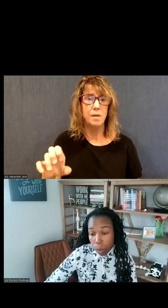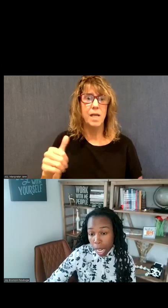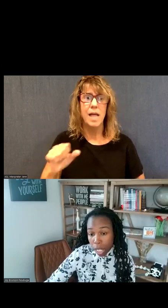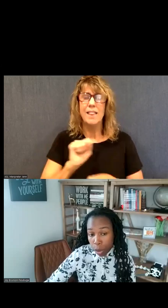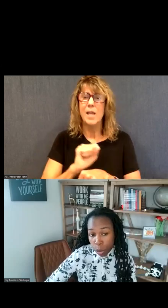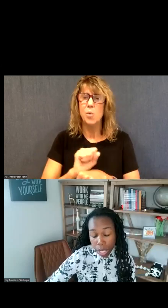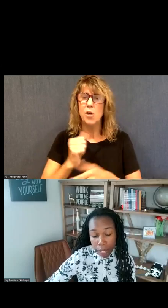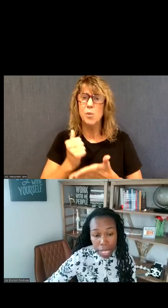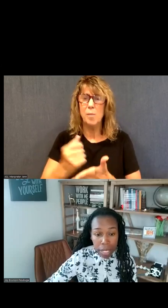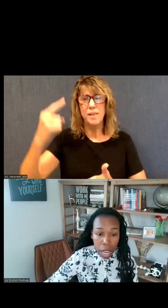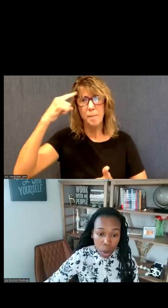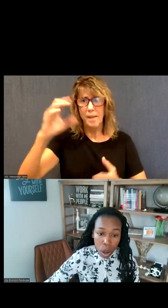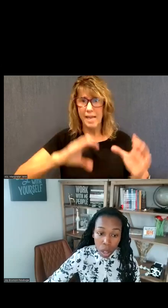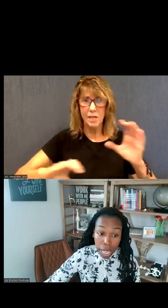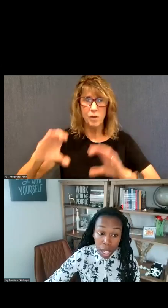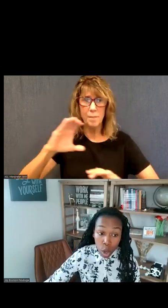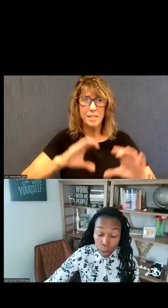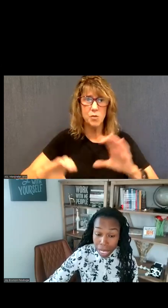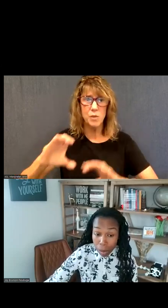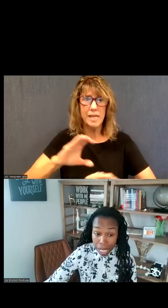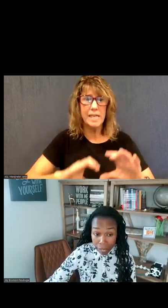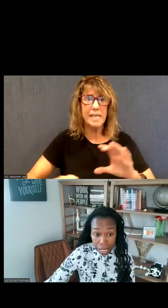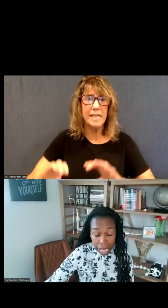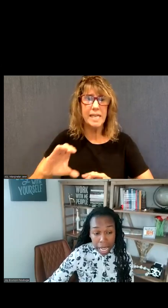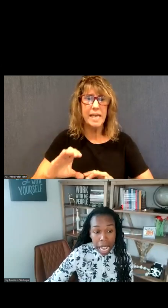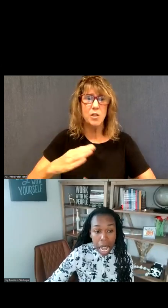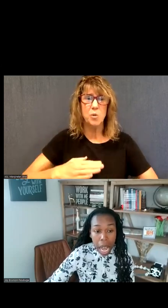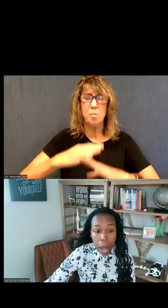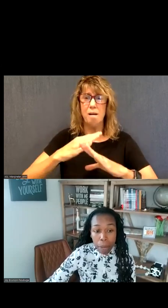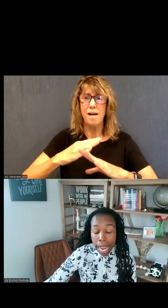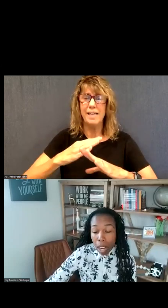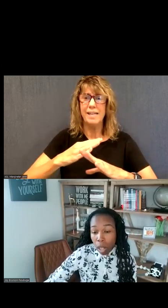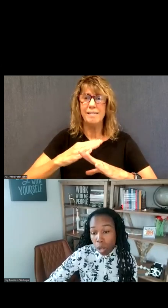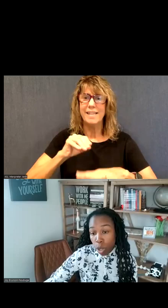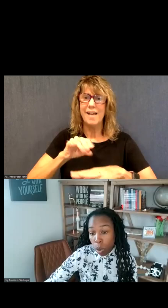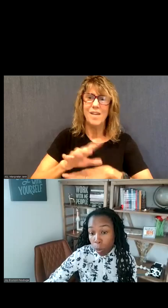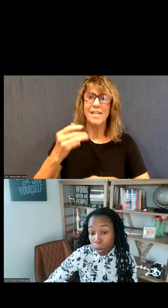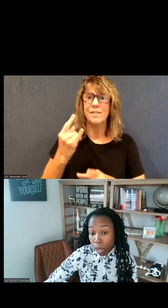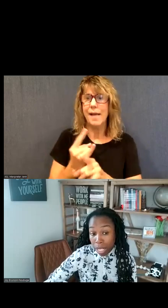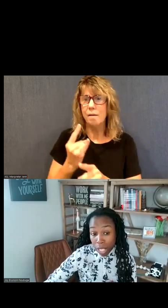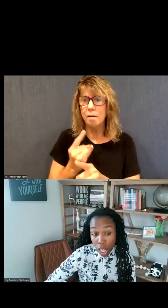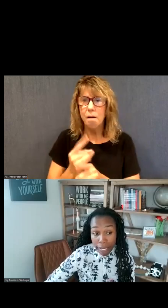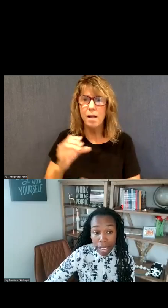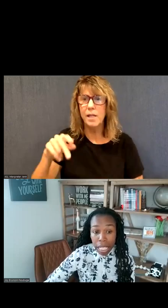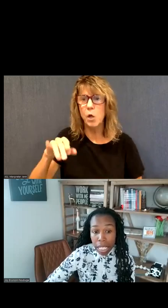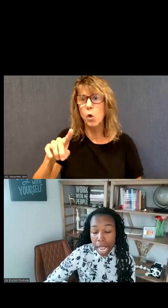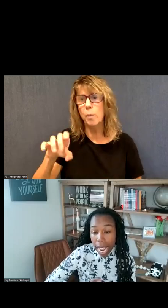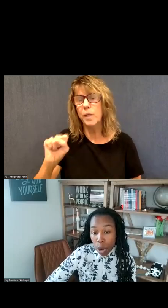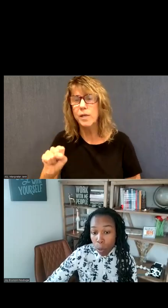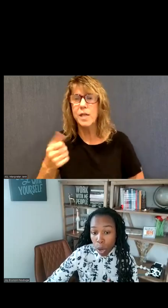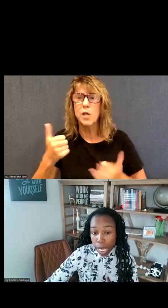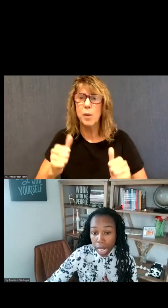chemistry and to block the euphoric effects of alcohol and opioids specifically, and also to work with relieving